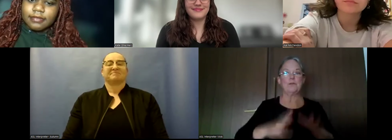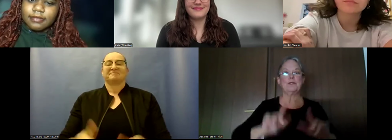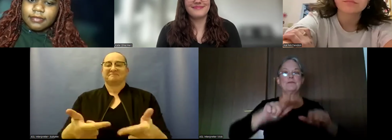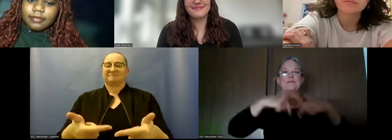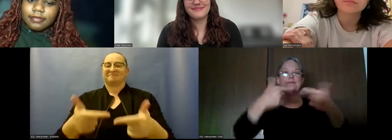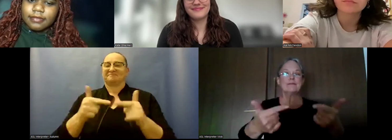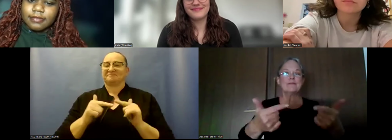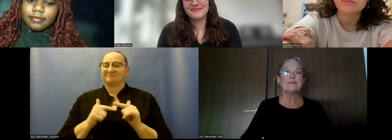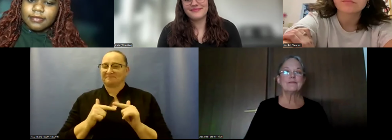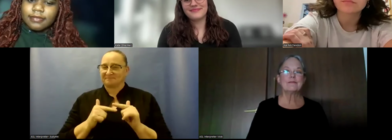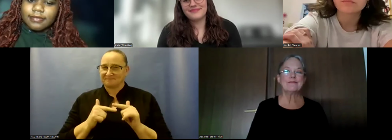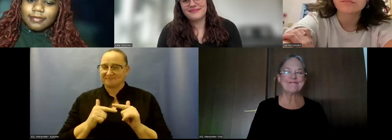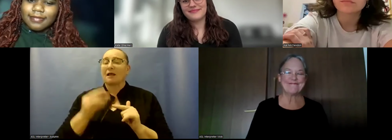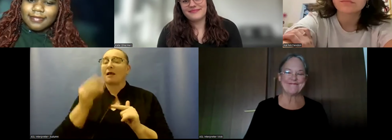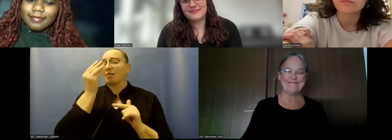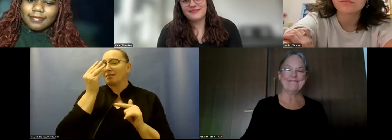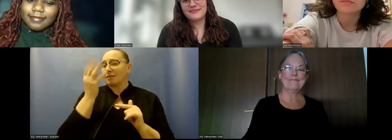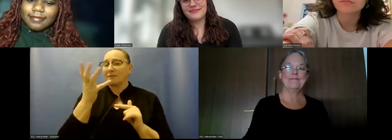that.